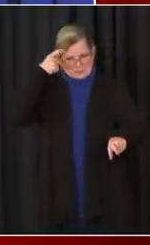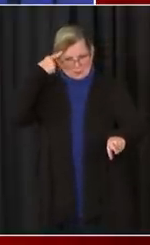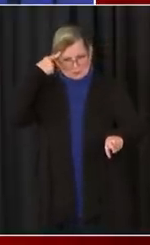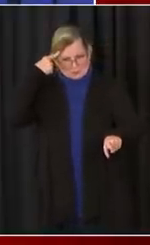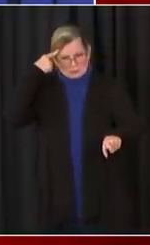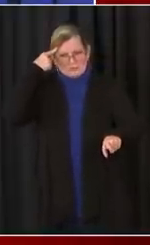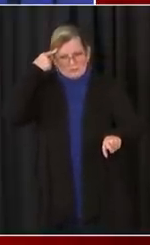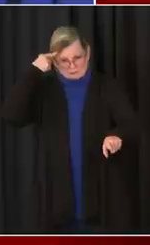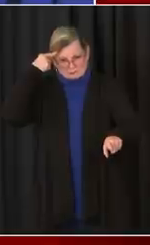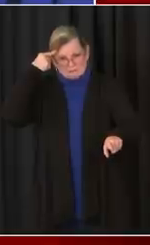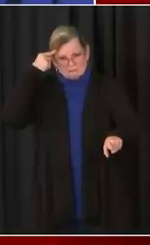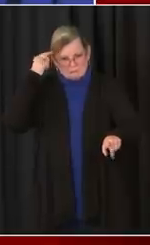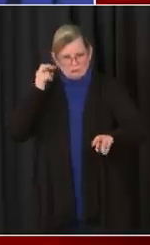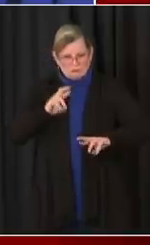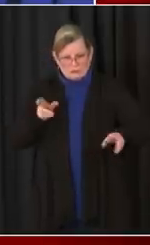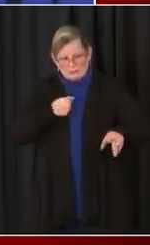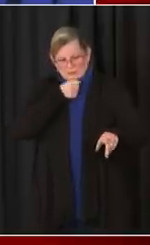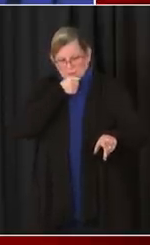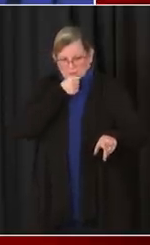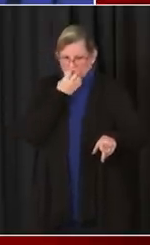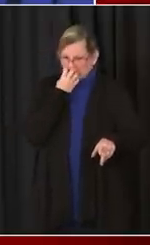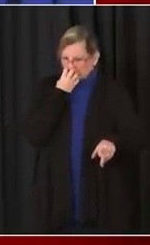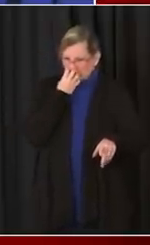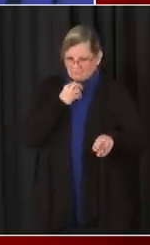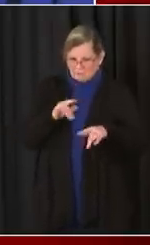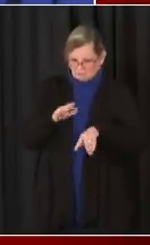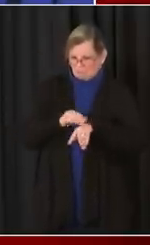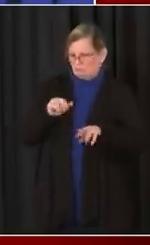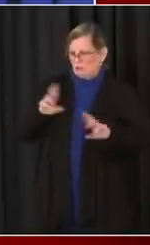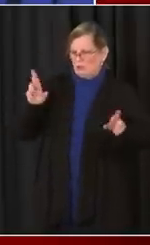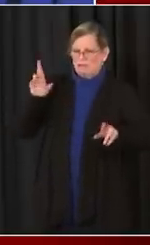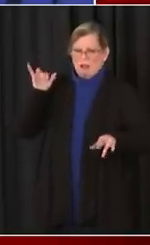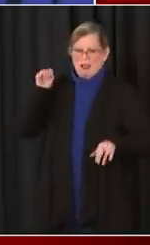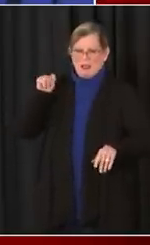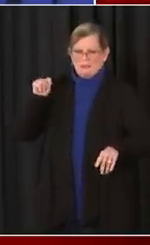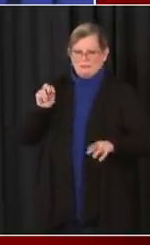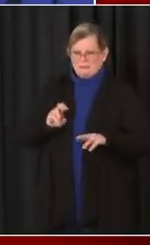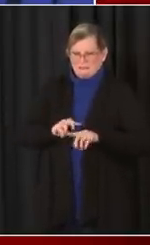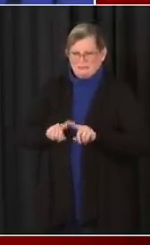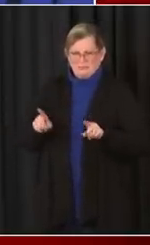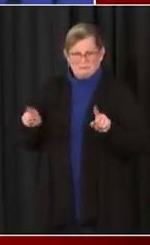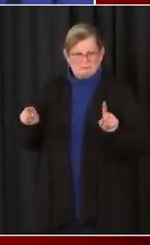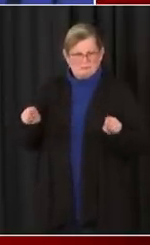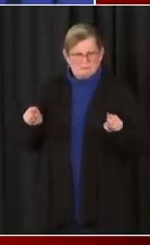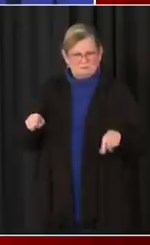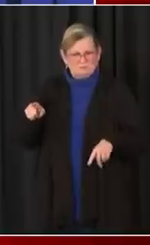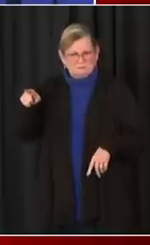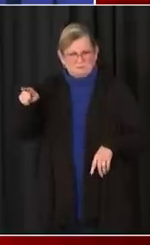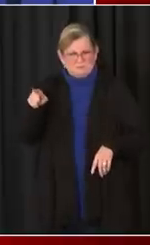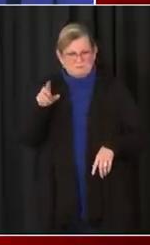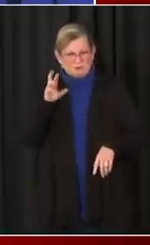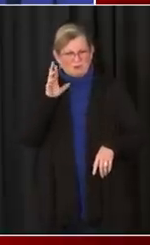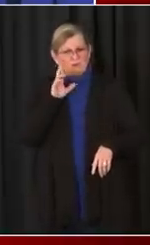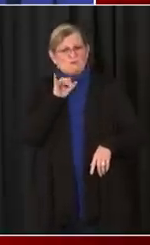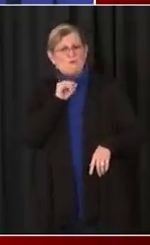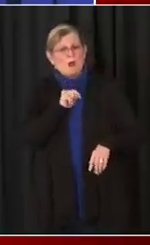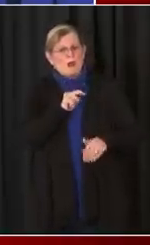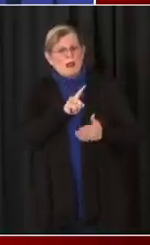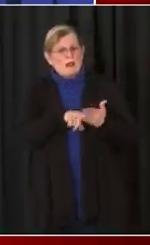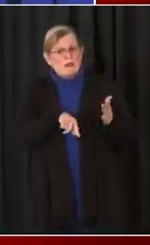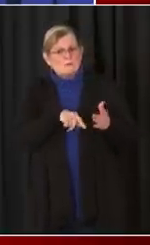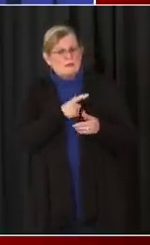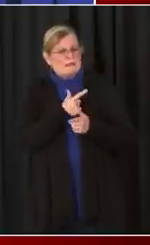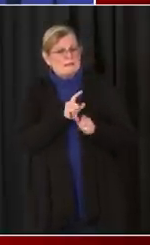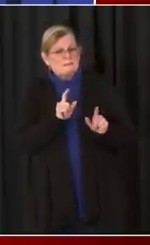were on the air declaring this a riot. So that's the distinction between the two. Yes. Now, when a riot is declared, what liberties does that